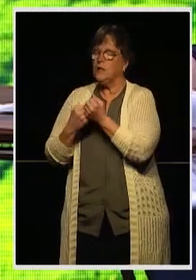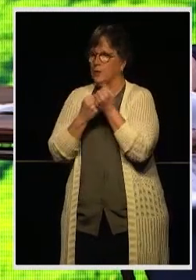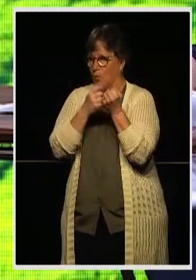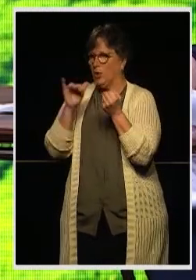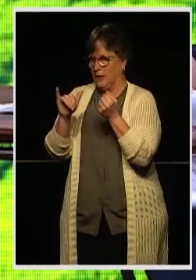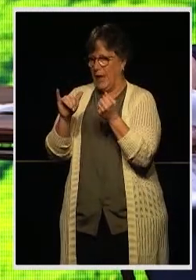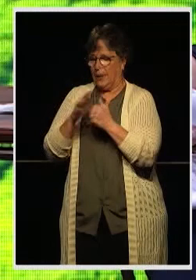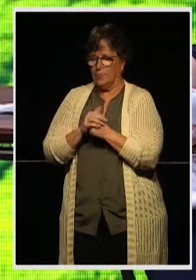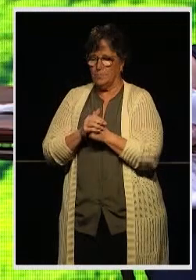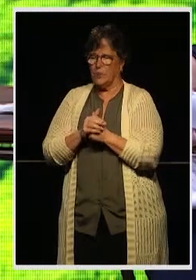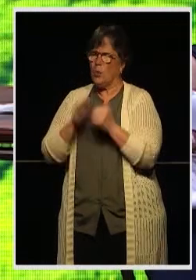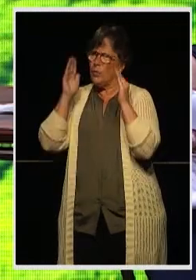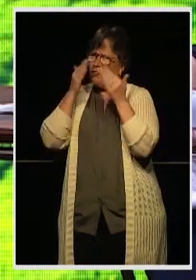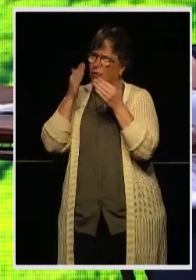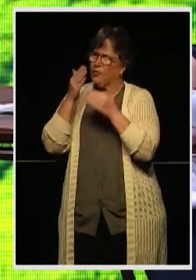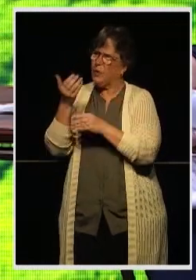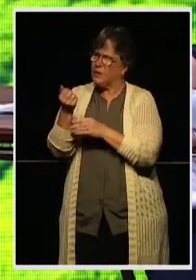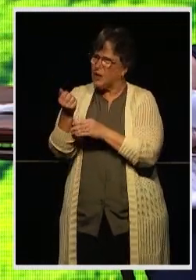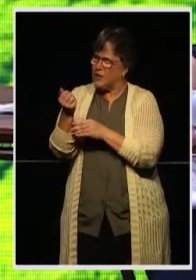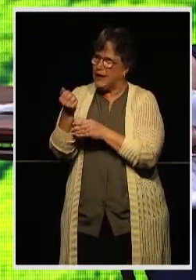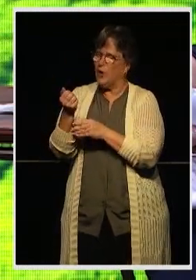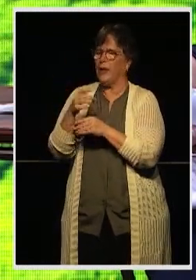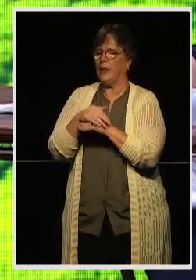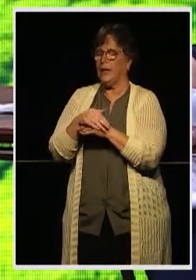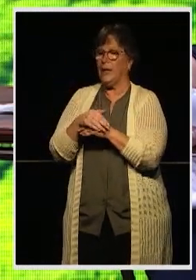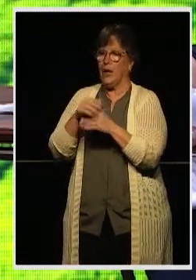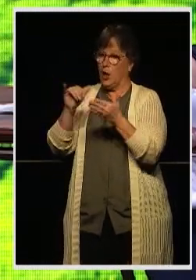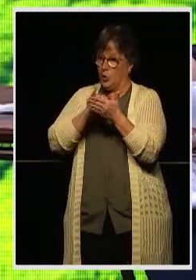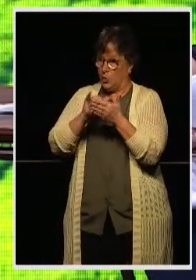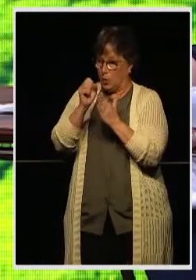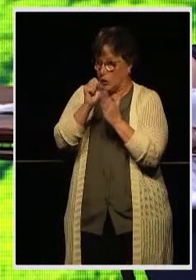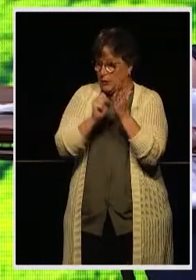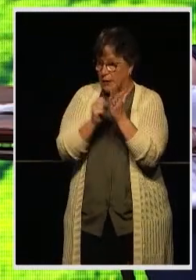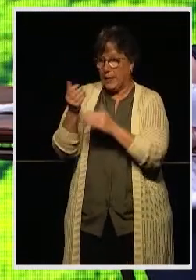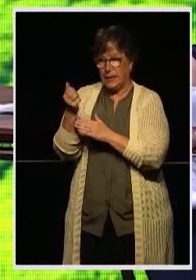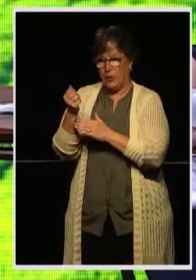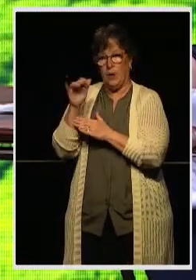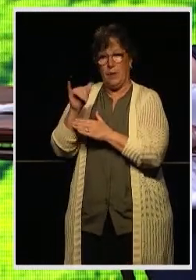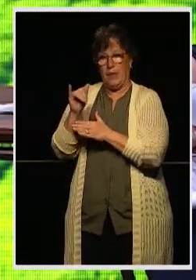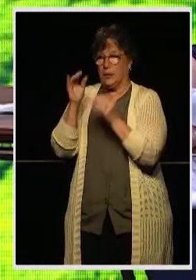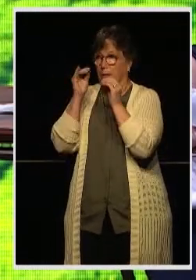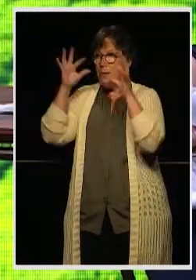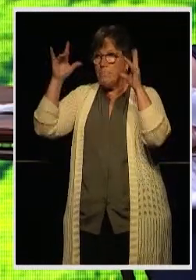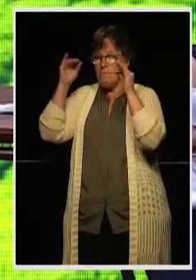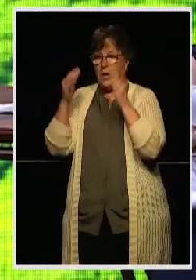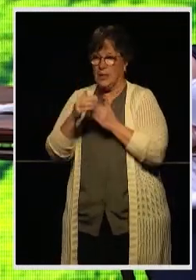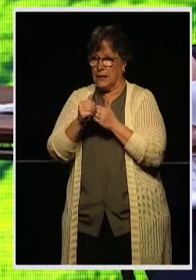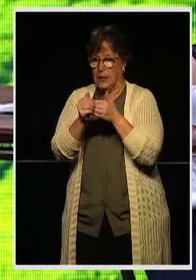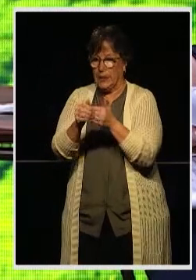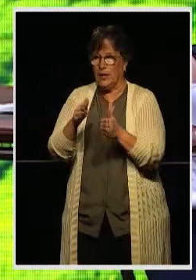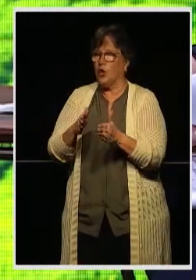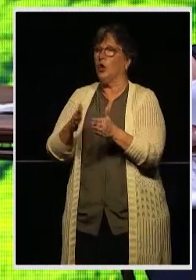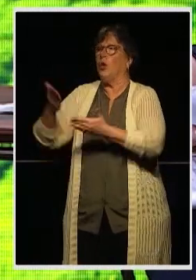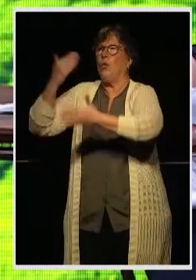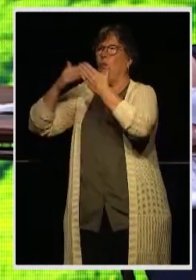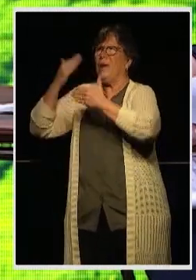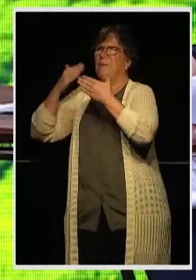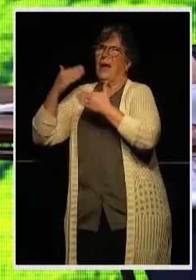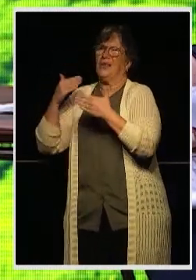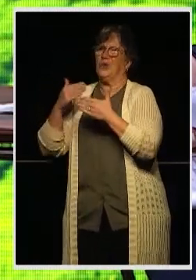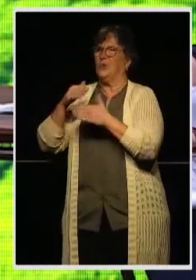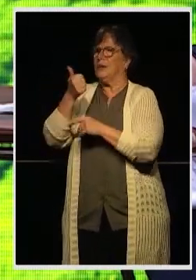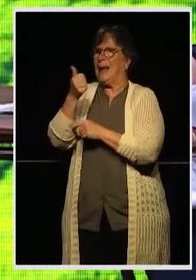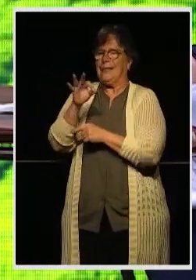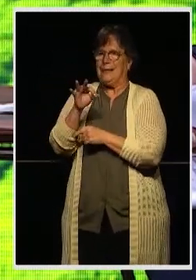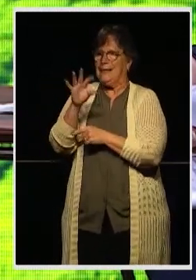on dairy, it's important to understand that New York State dairy has been an incredible leader in sustainability going back to the 1970s. The first